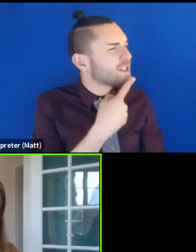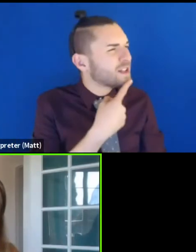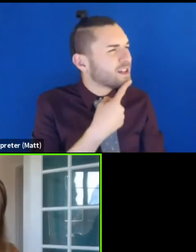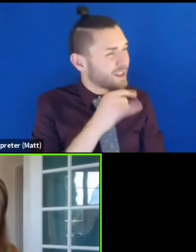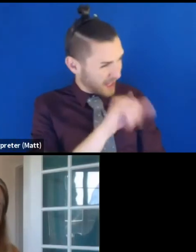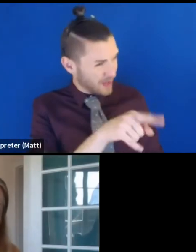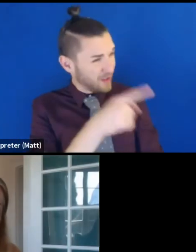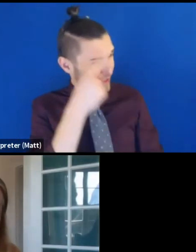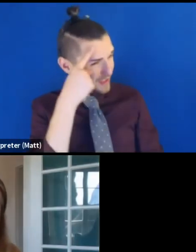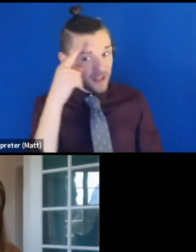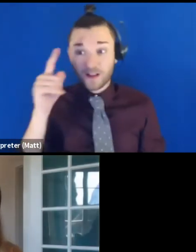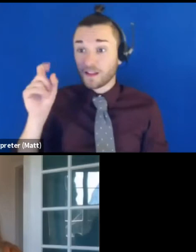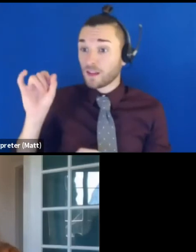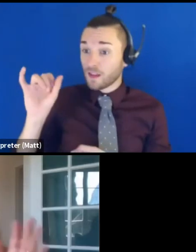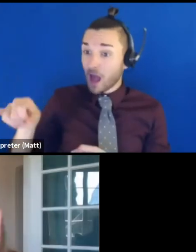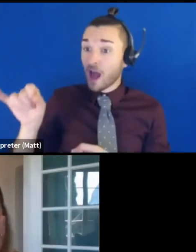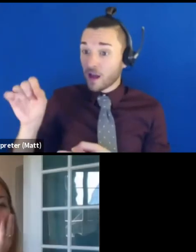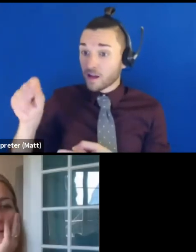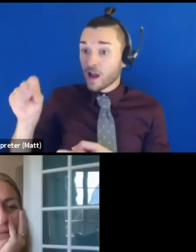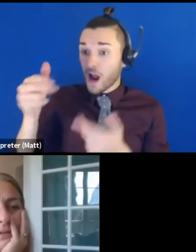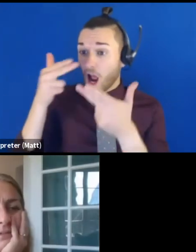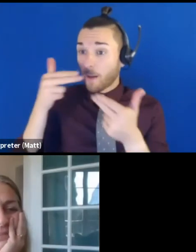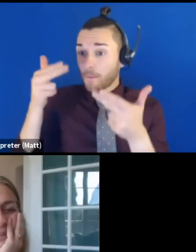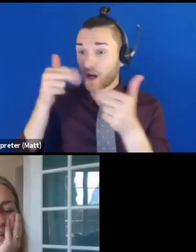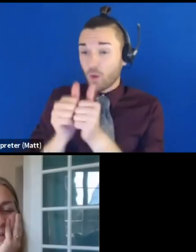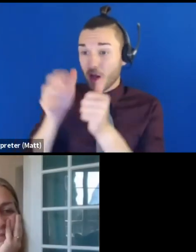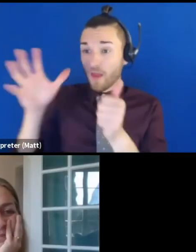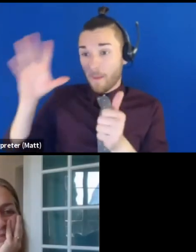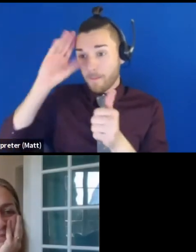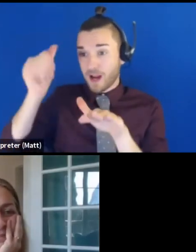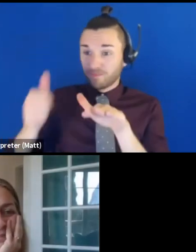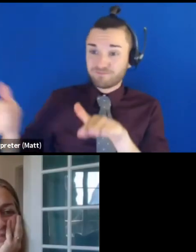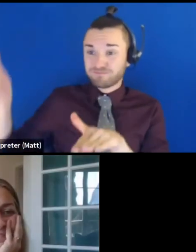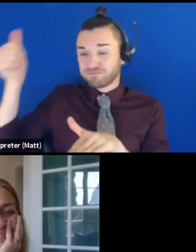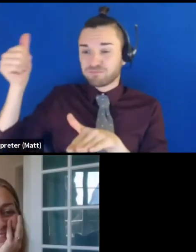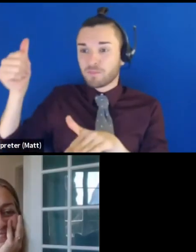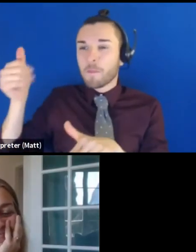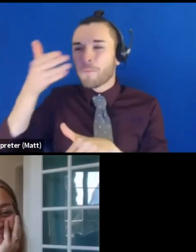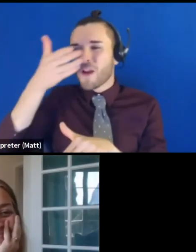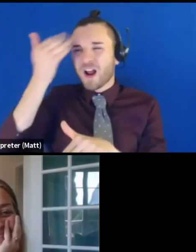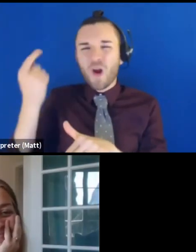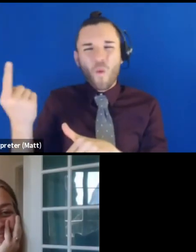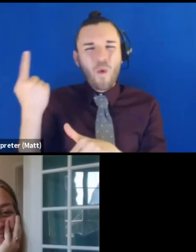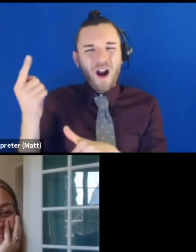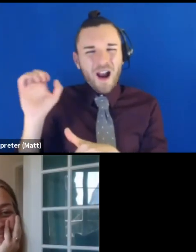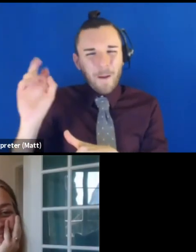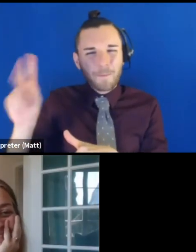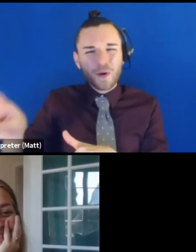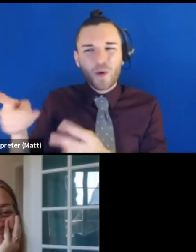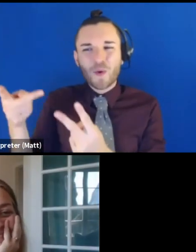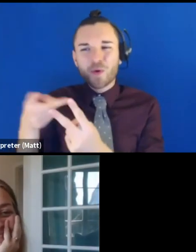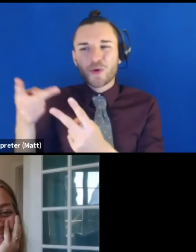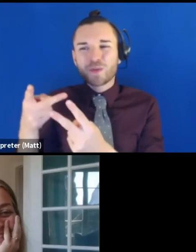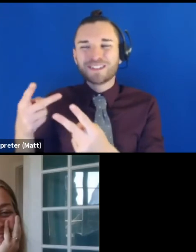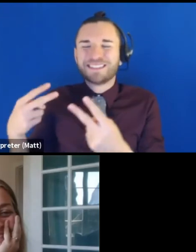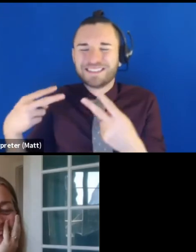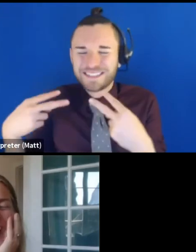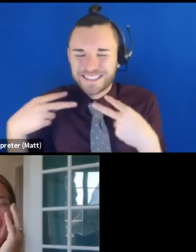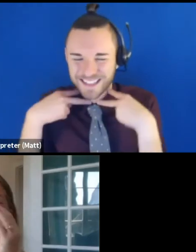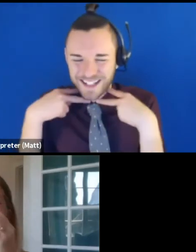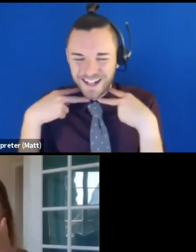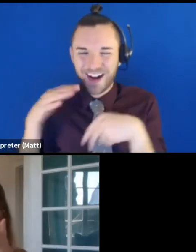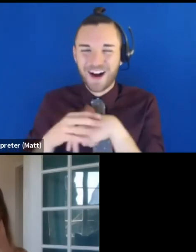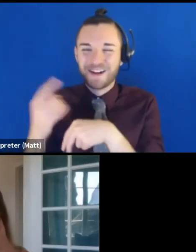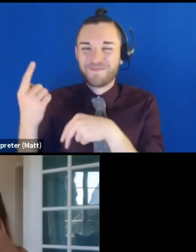Is it really interesting what you say about it being a comedy without patriarchy? Because some of my favorite episodes, like there's one where they get stuck to those two huge balls that are